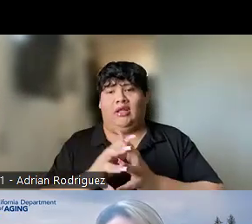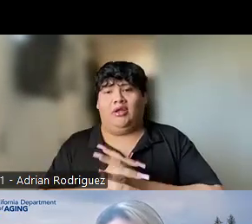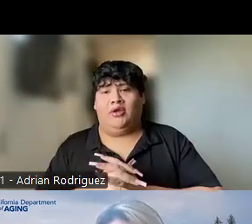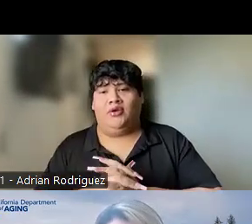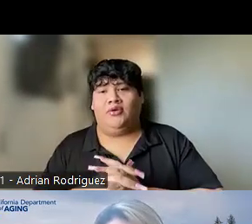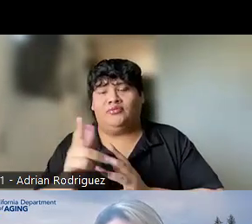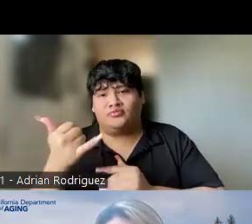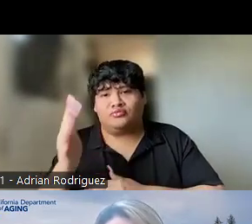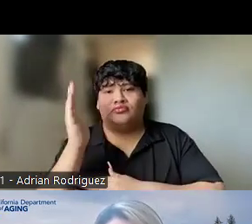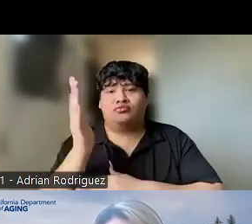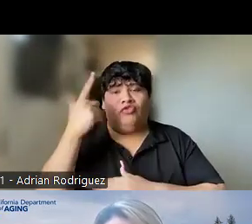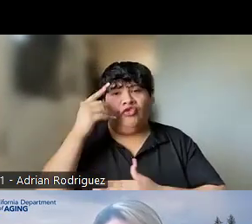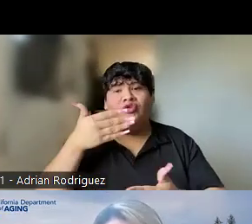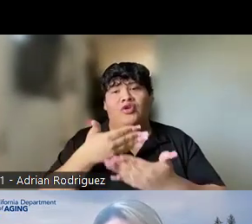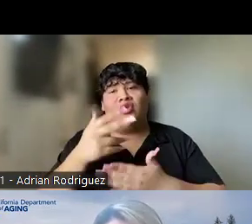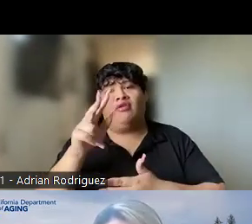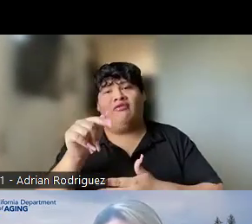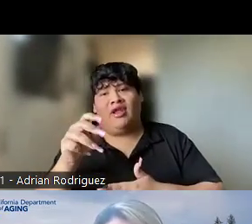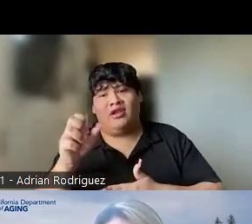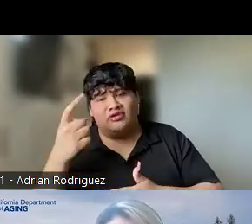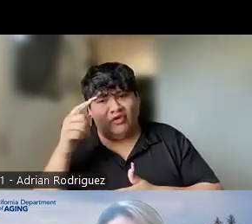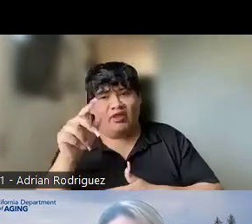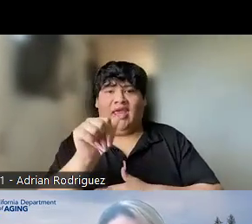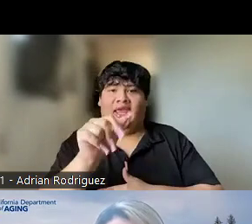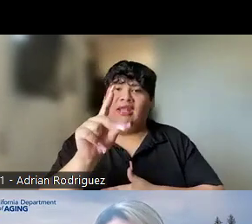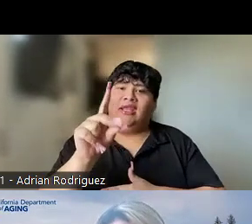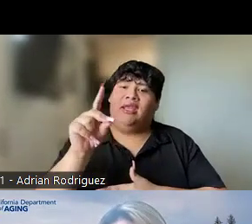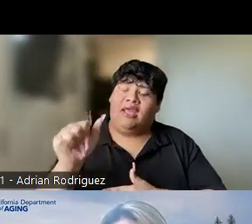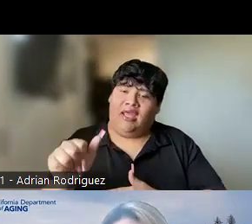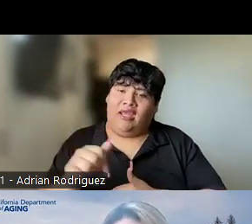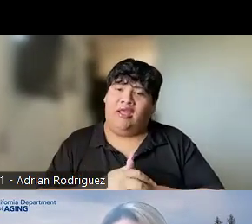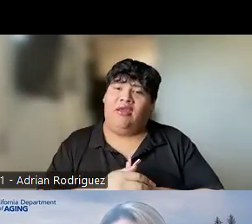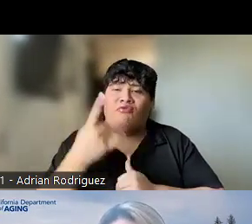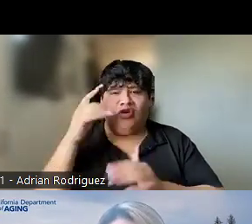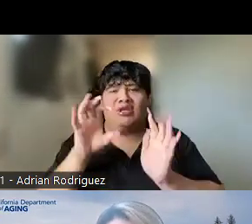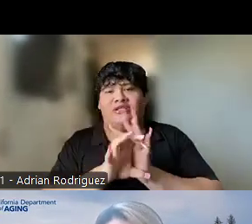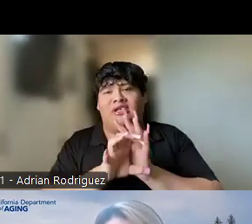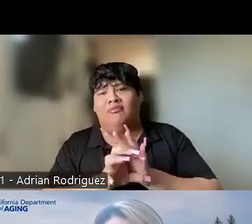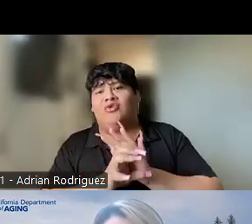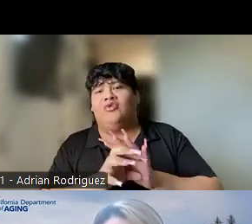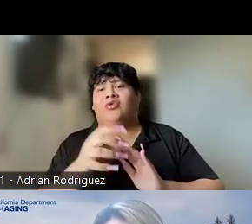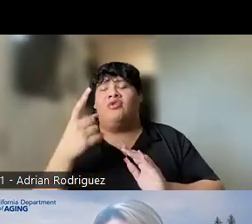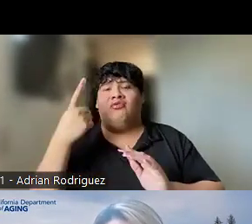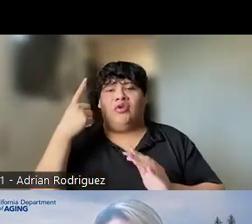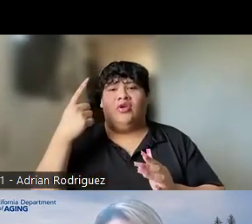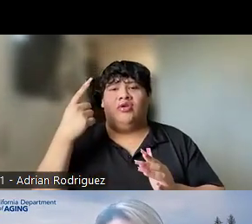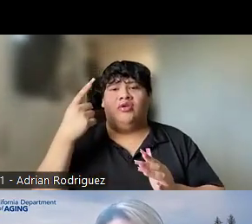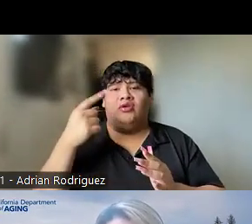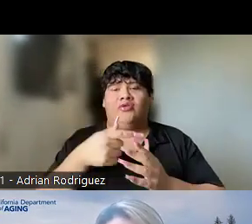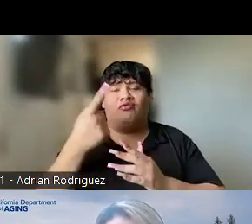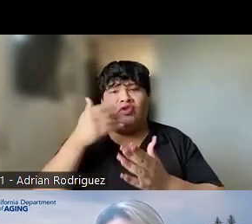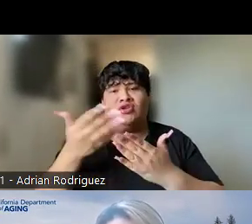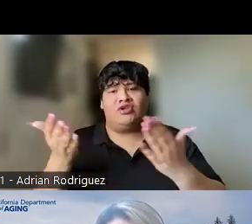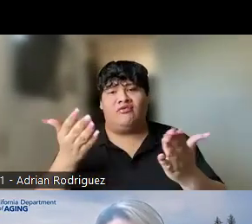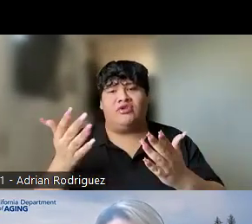promote the important values embedded within the ADA. As an example, CDA and the Department of Developmental Services